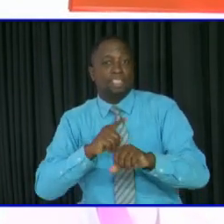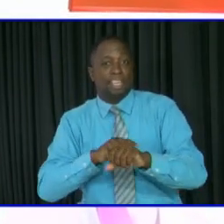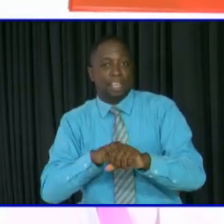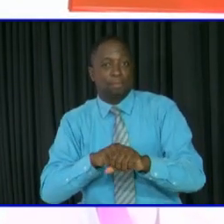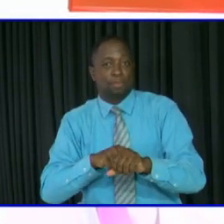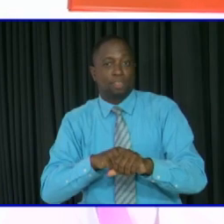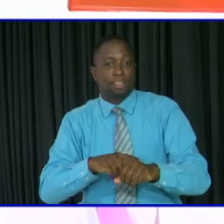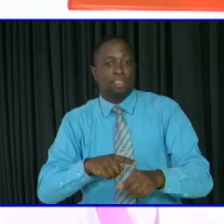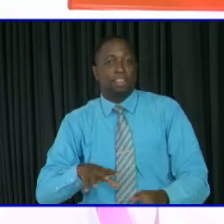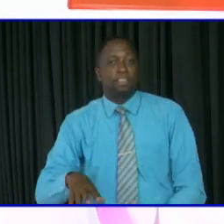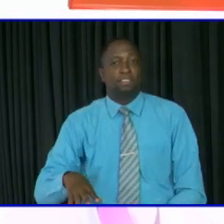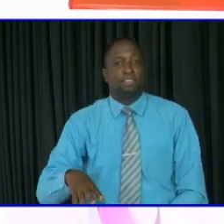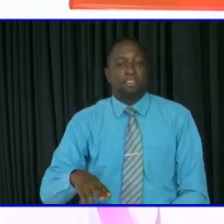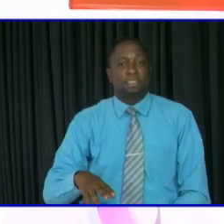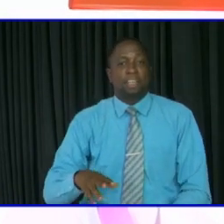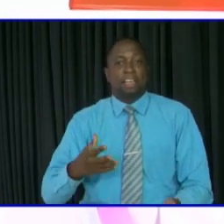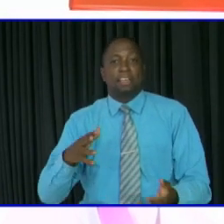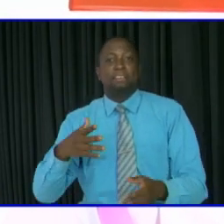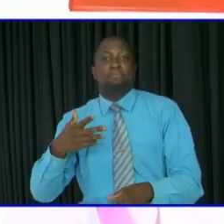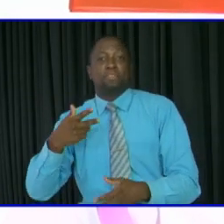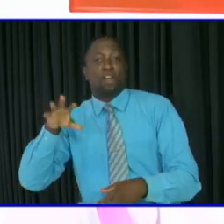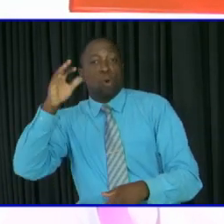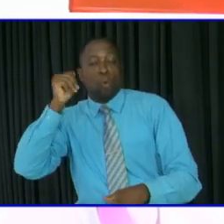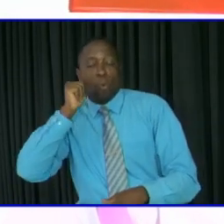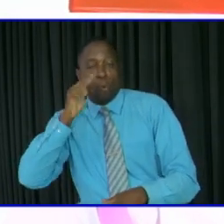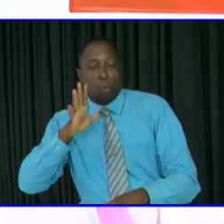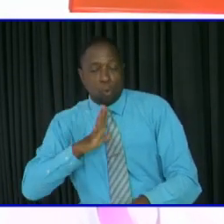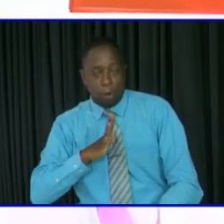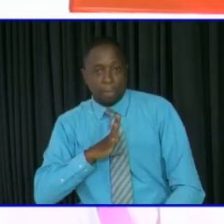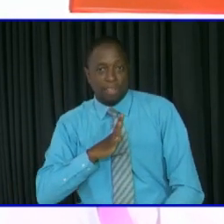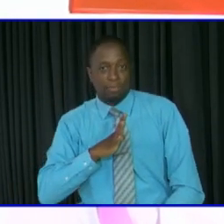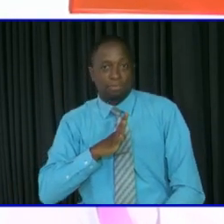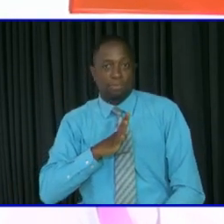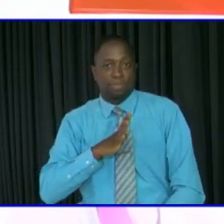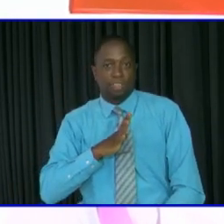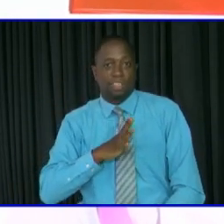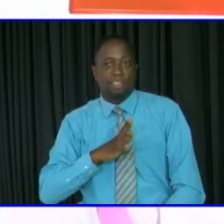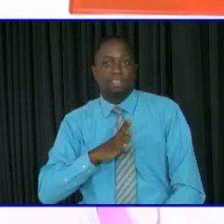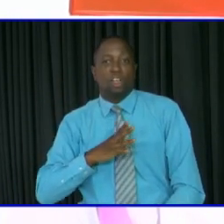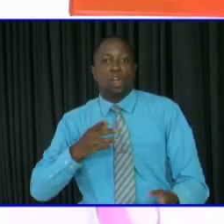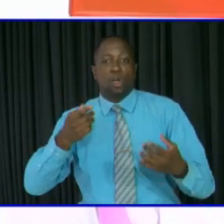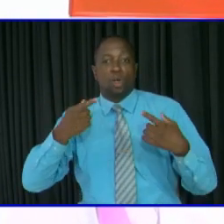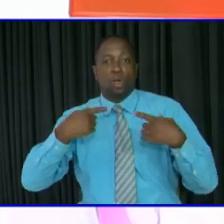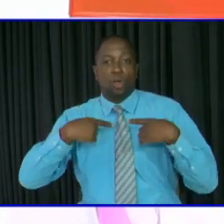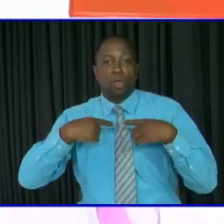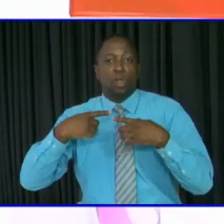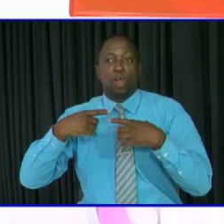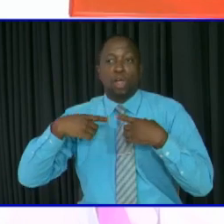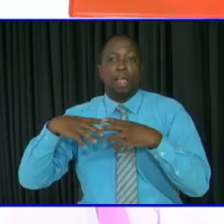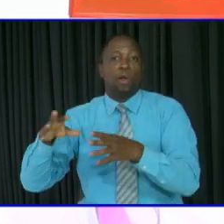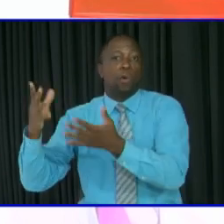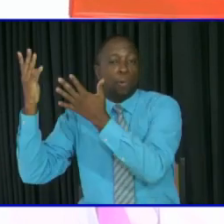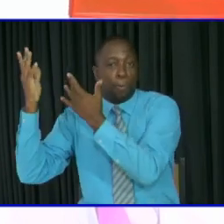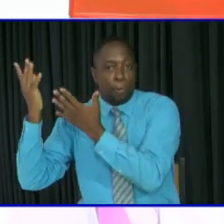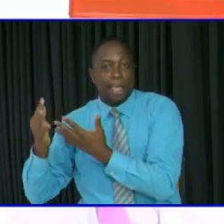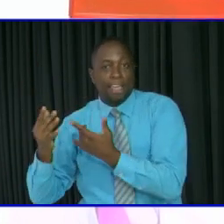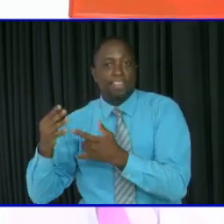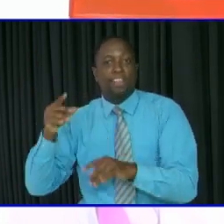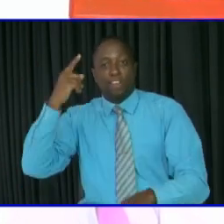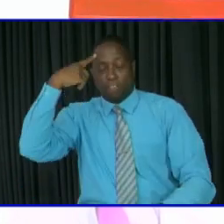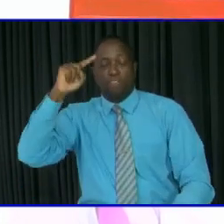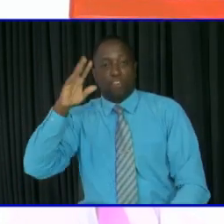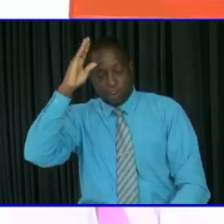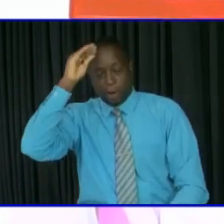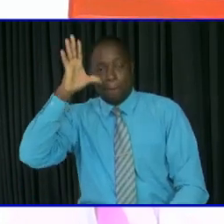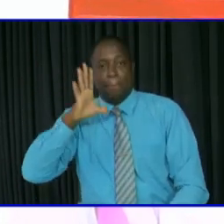this context, the bride and the bridesmaids await the arrival of the